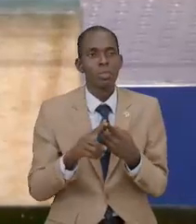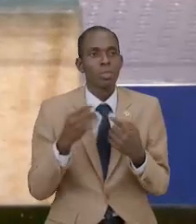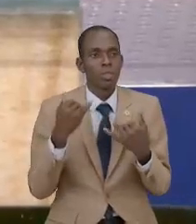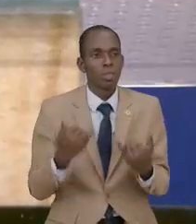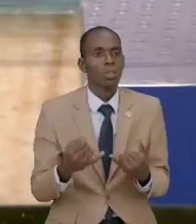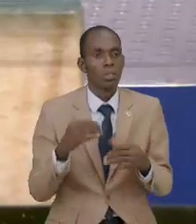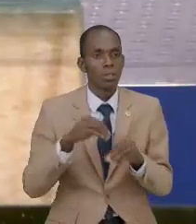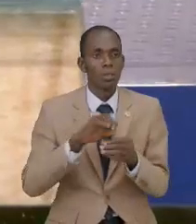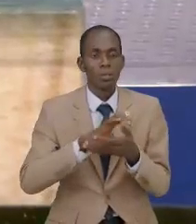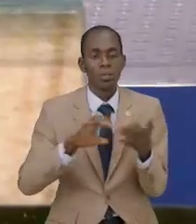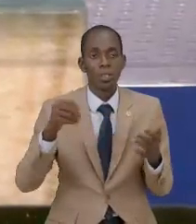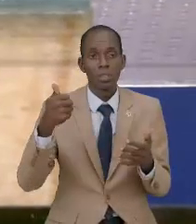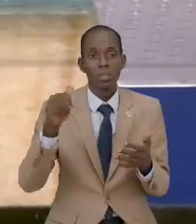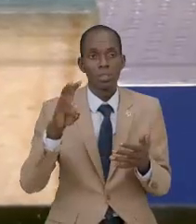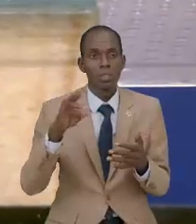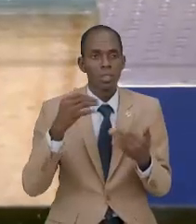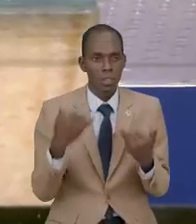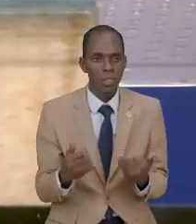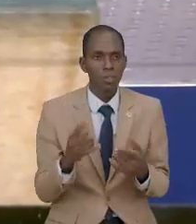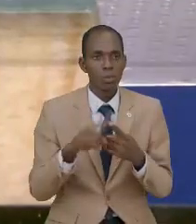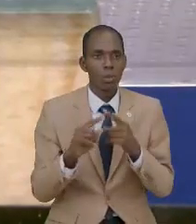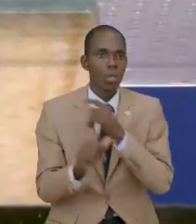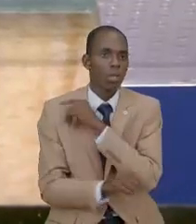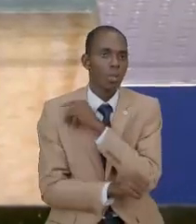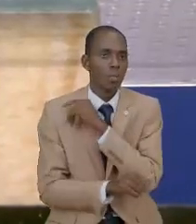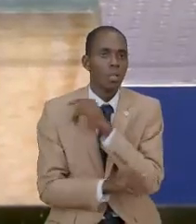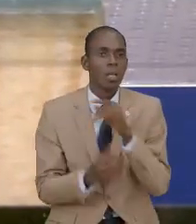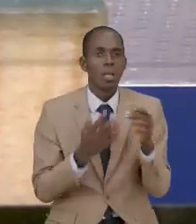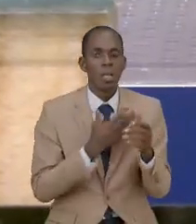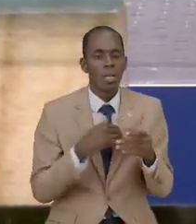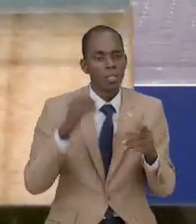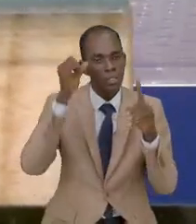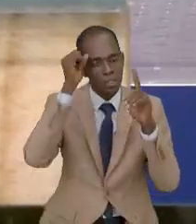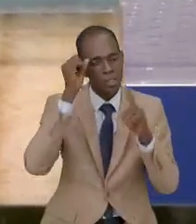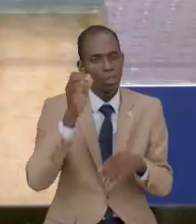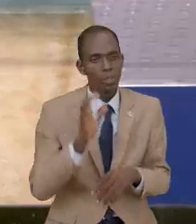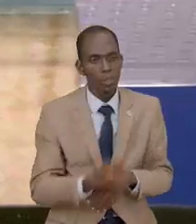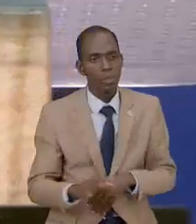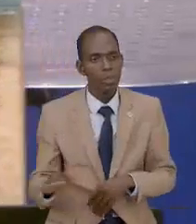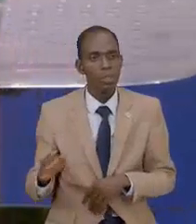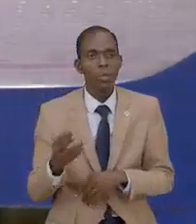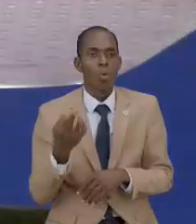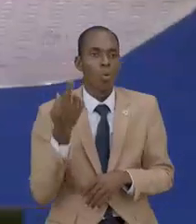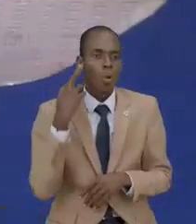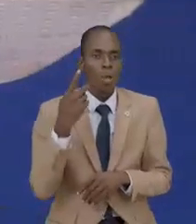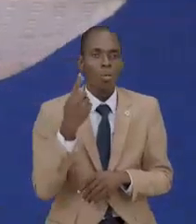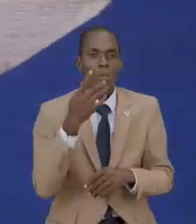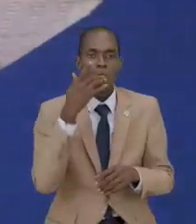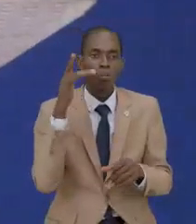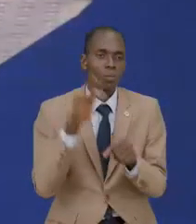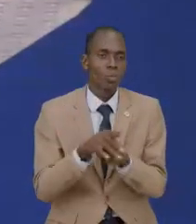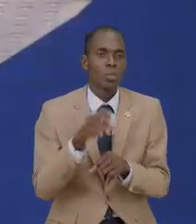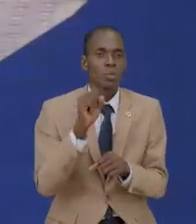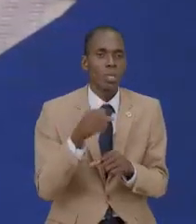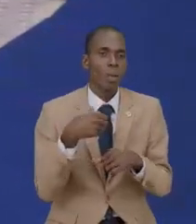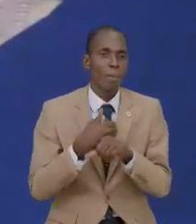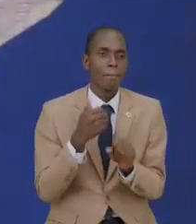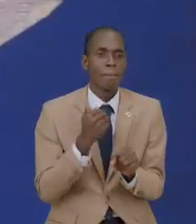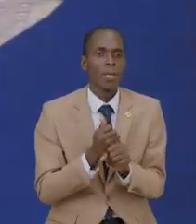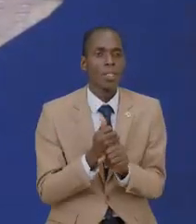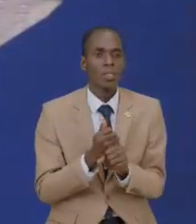Verse 16, it says, now to Abraham and his seed what the promise is made,